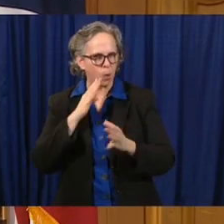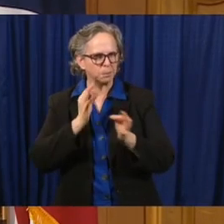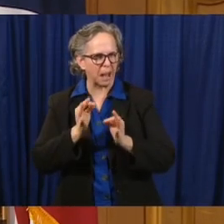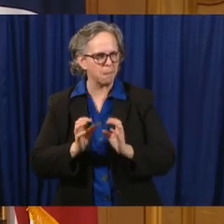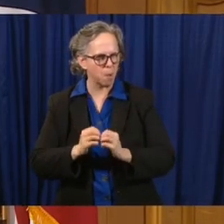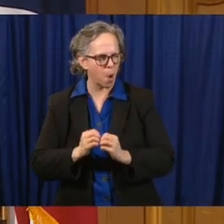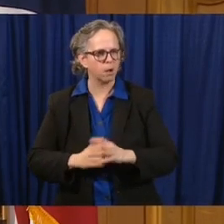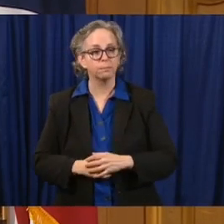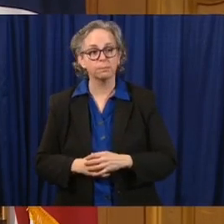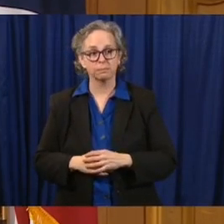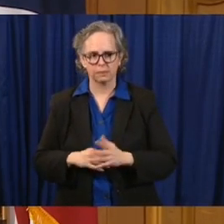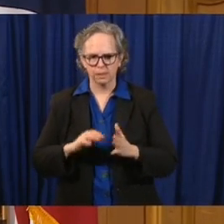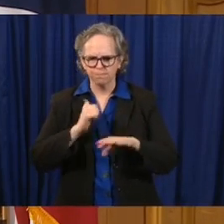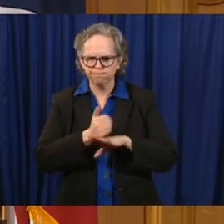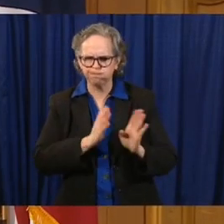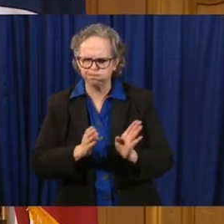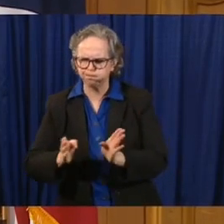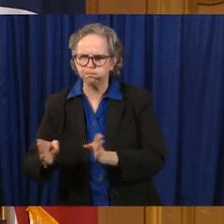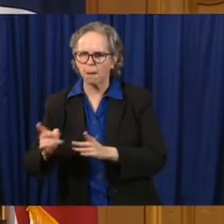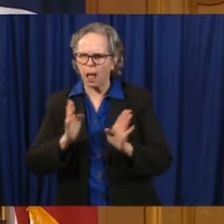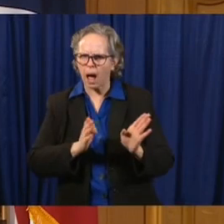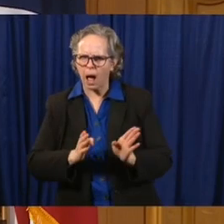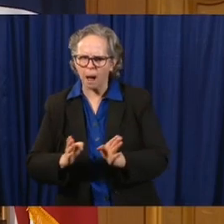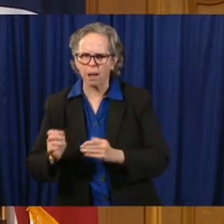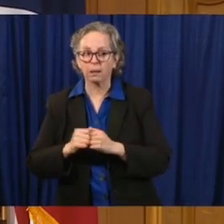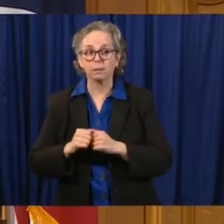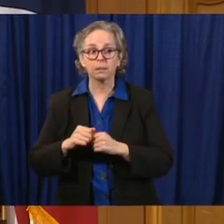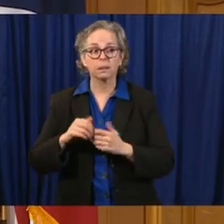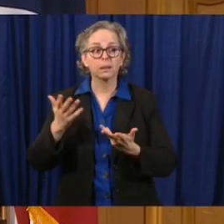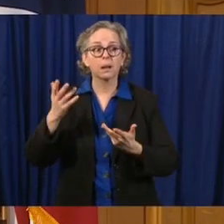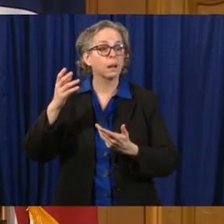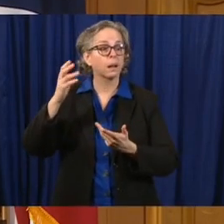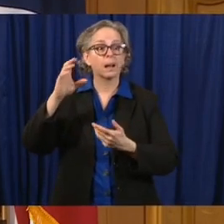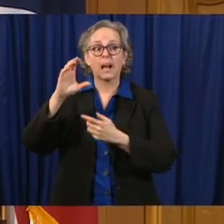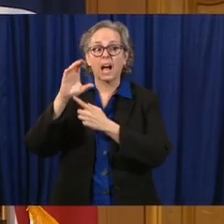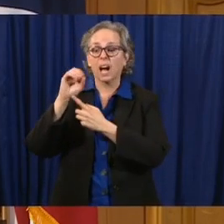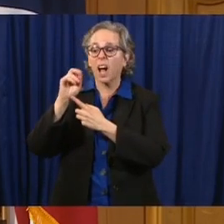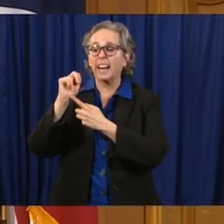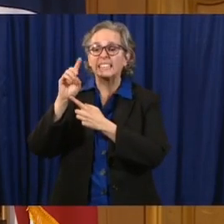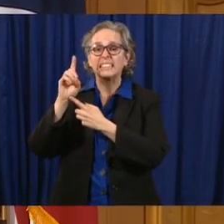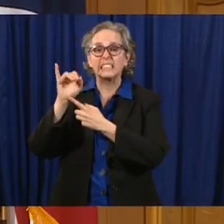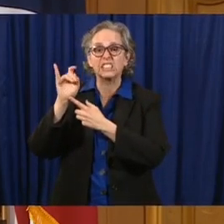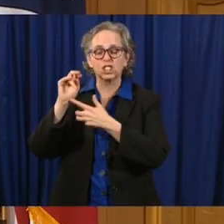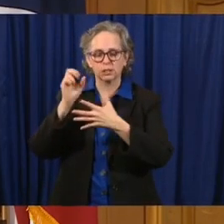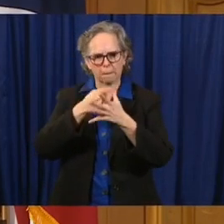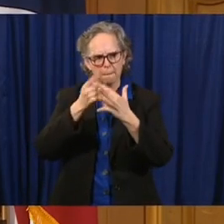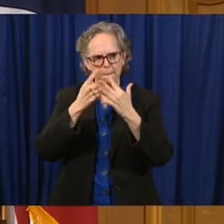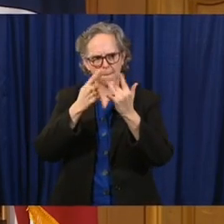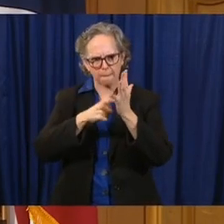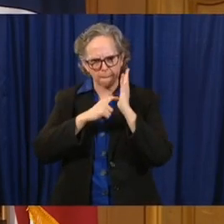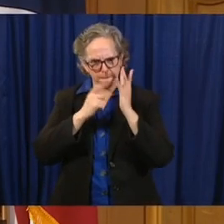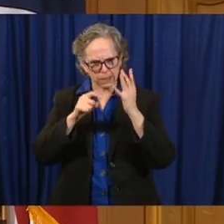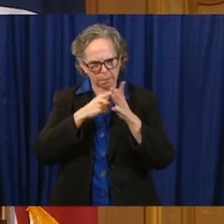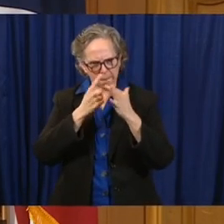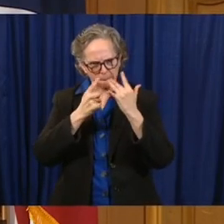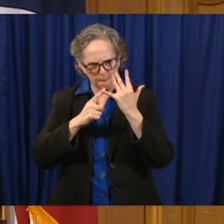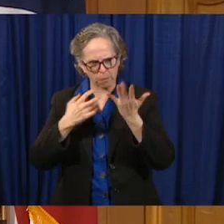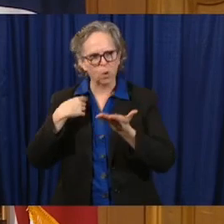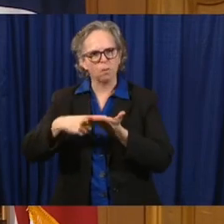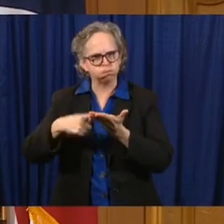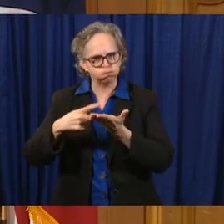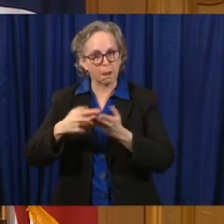what our plans are and what some of the conditions are for the plans and where we need to go. So it is a